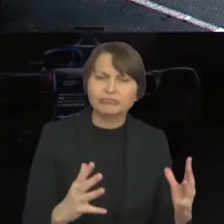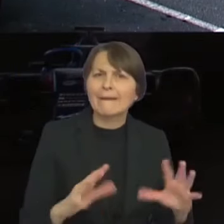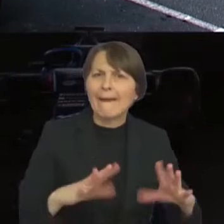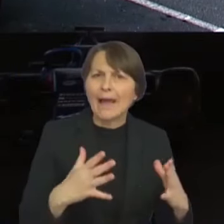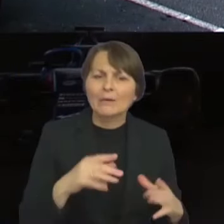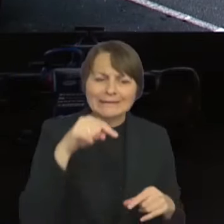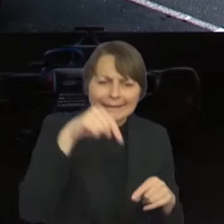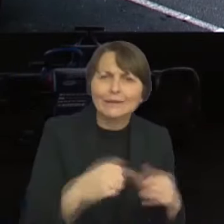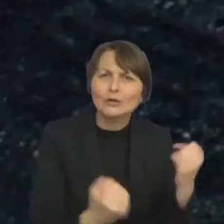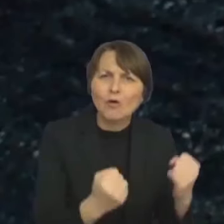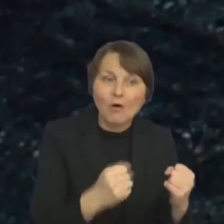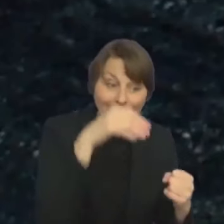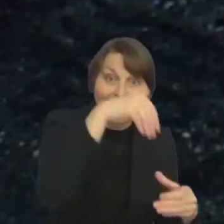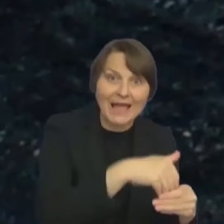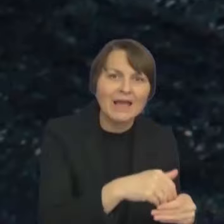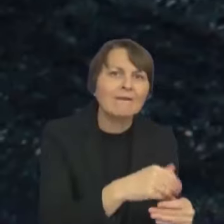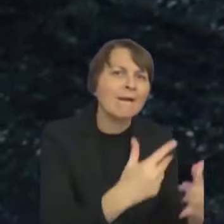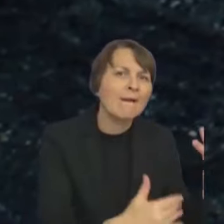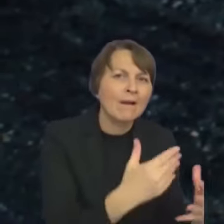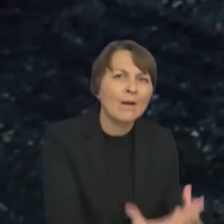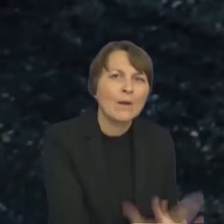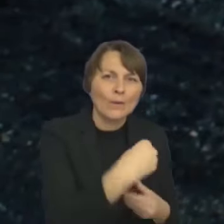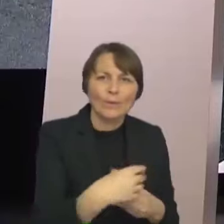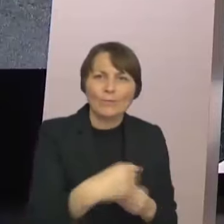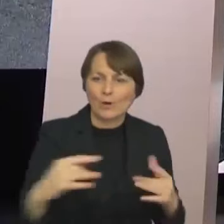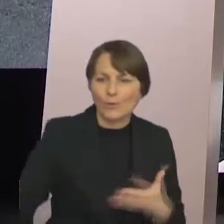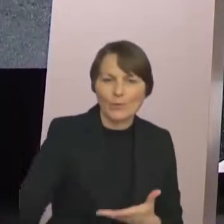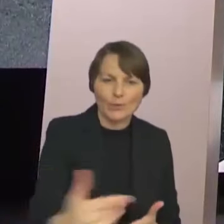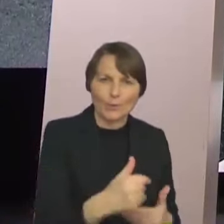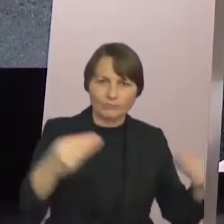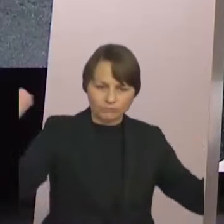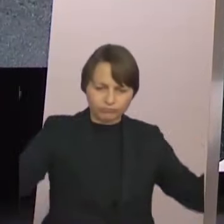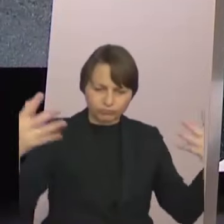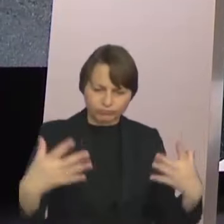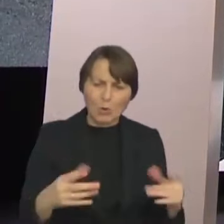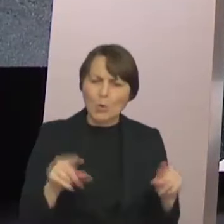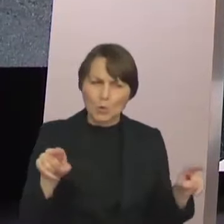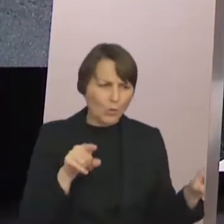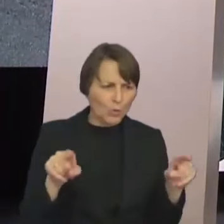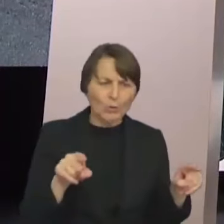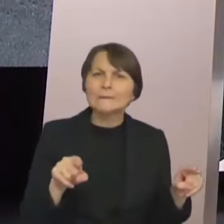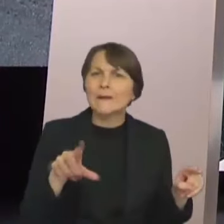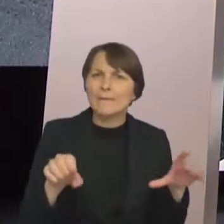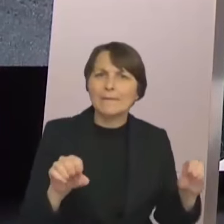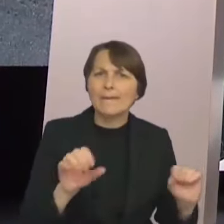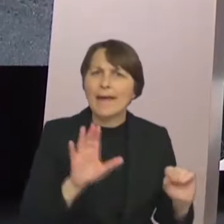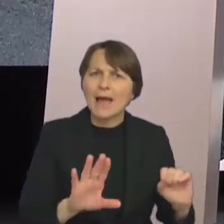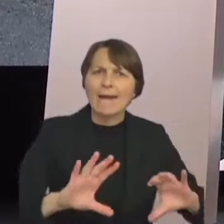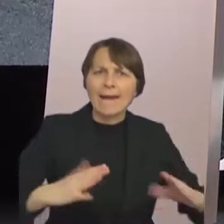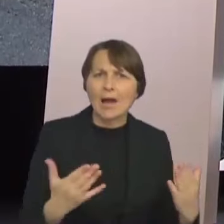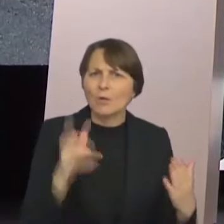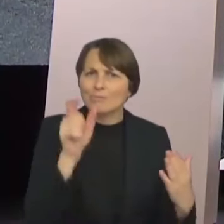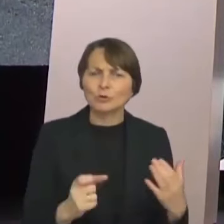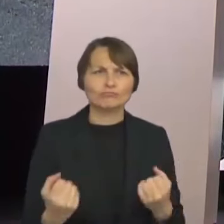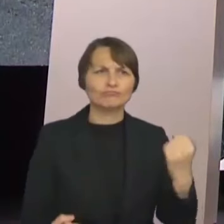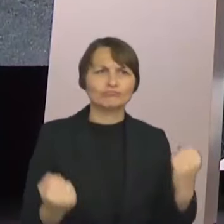fine-tuned analysis of driving habits, therefore make it possible to identify any deviations by the